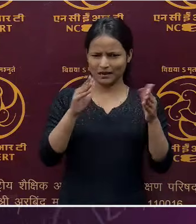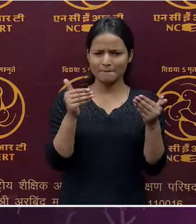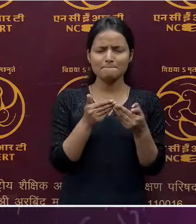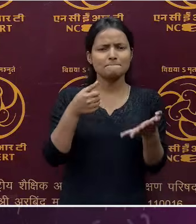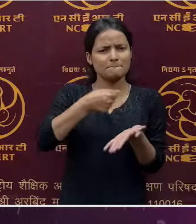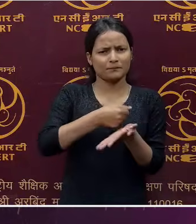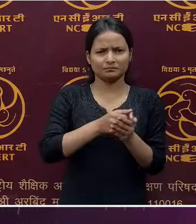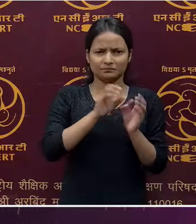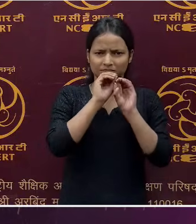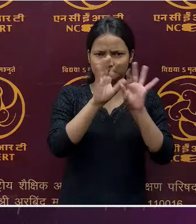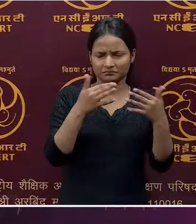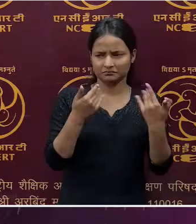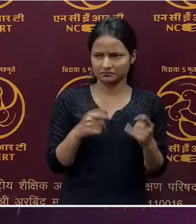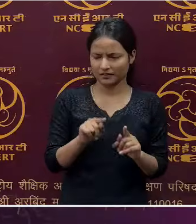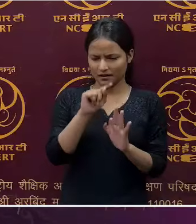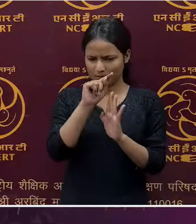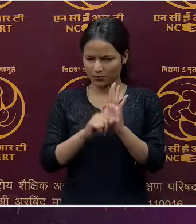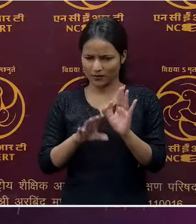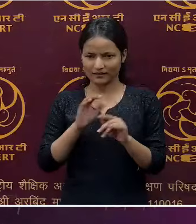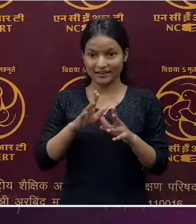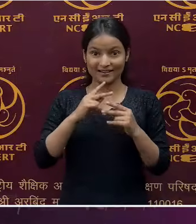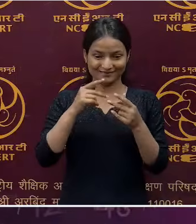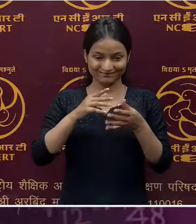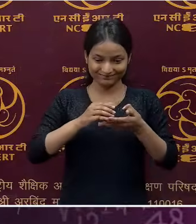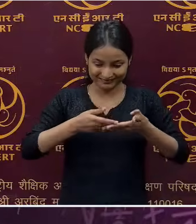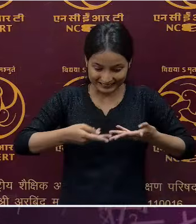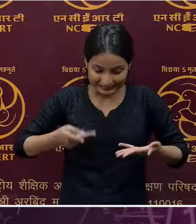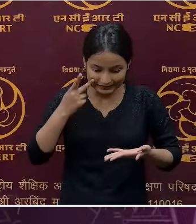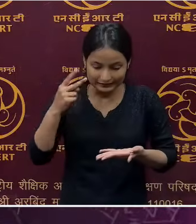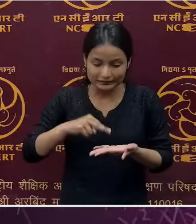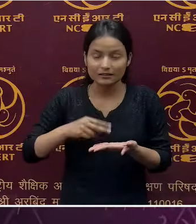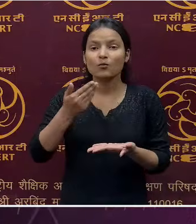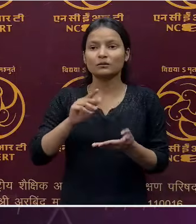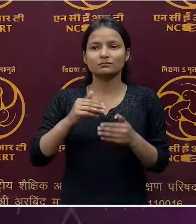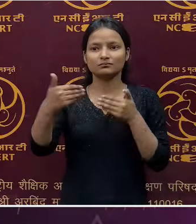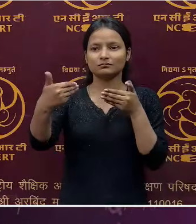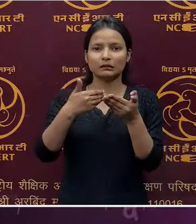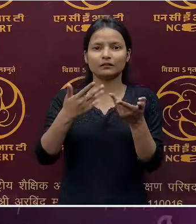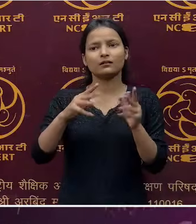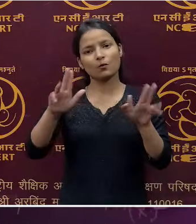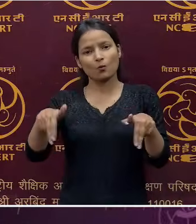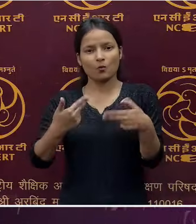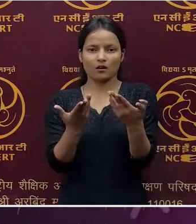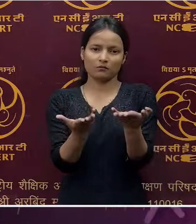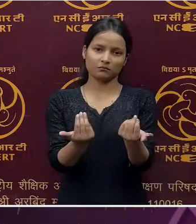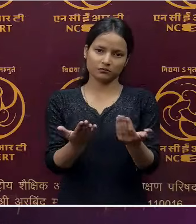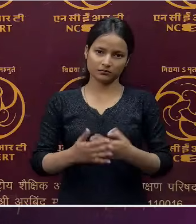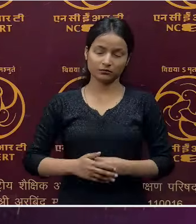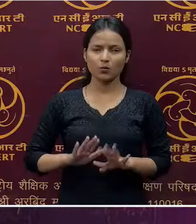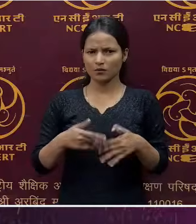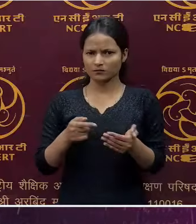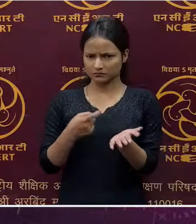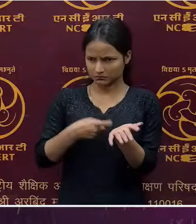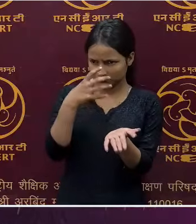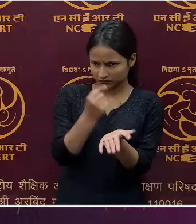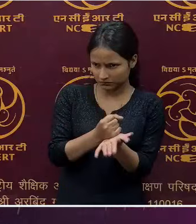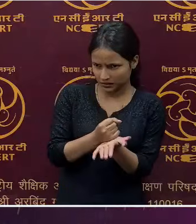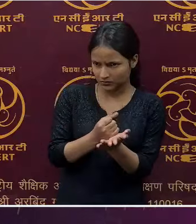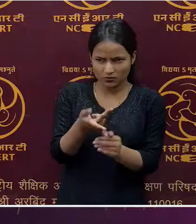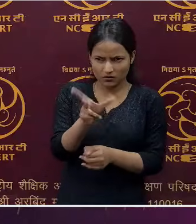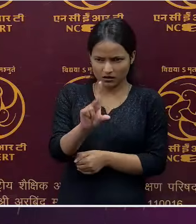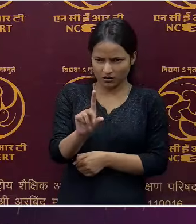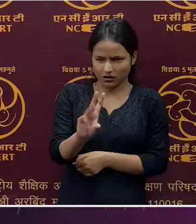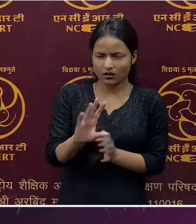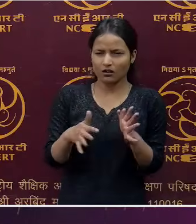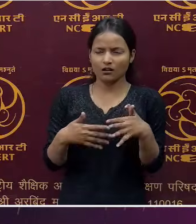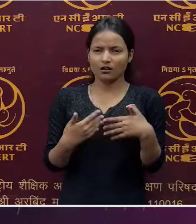are these virtual labs and what are the key features of these virtual labs, but where do we find these virtual labs, or do we need to register for them again and again,